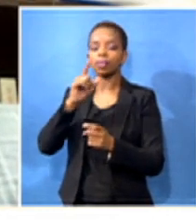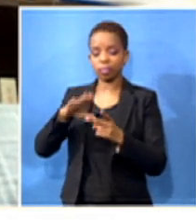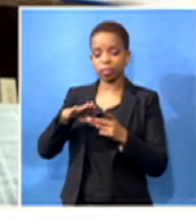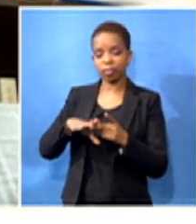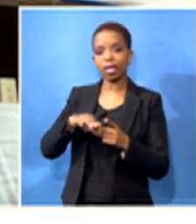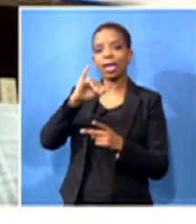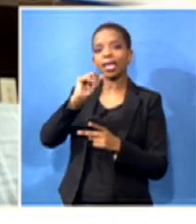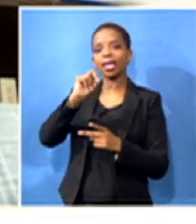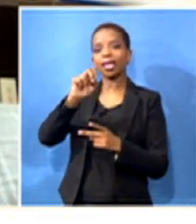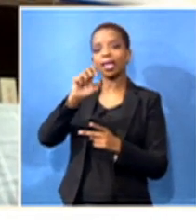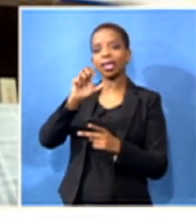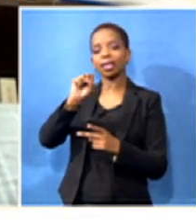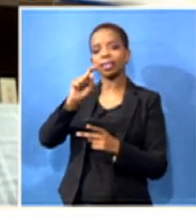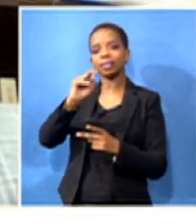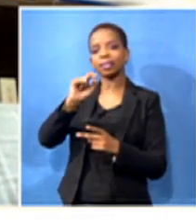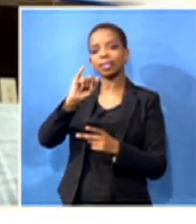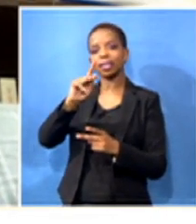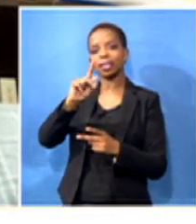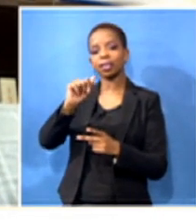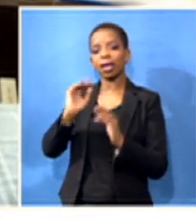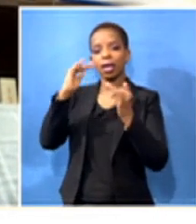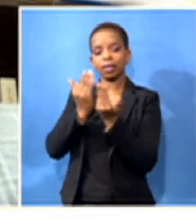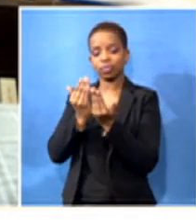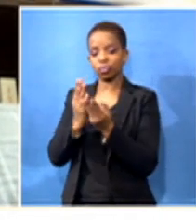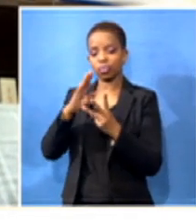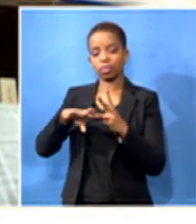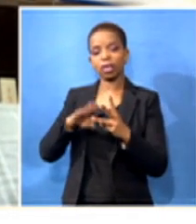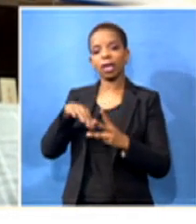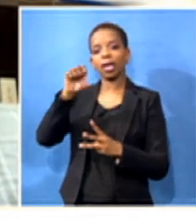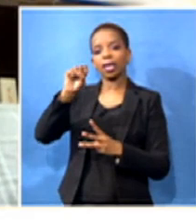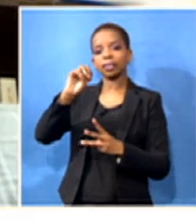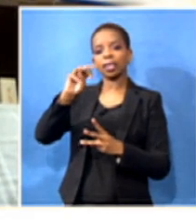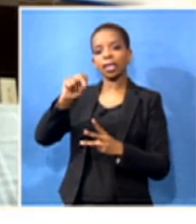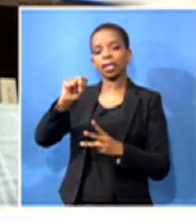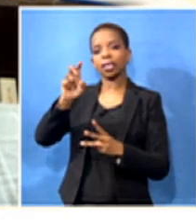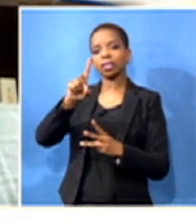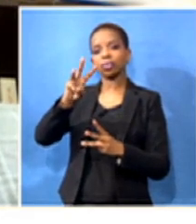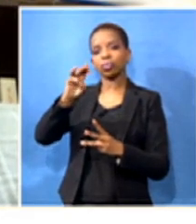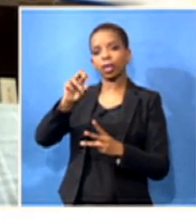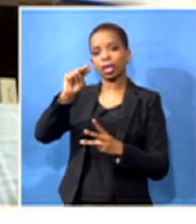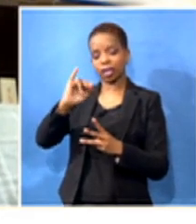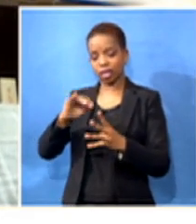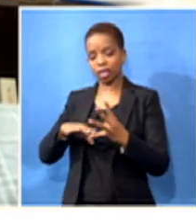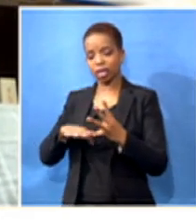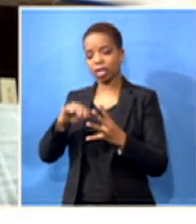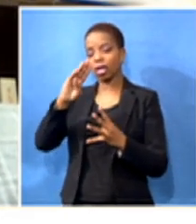also went to, I think it was Sanzwili, as well as Bongodunga